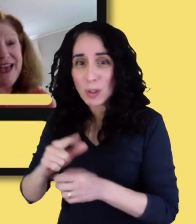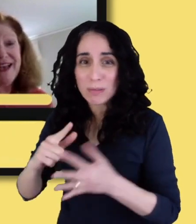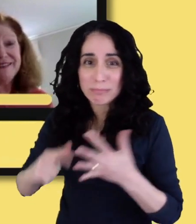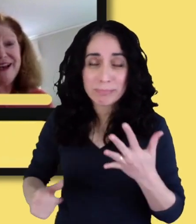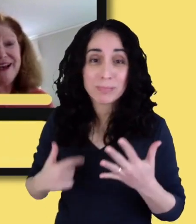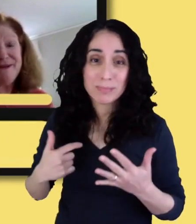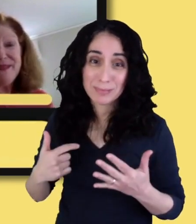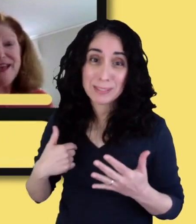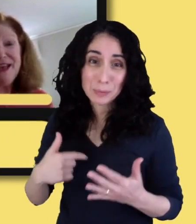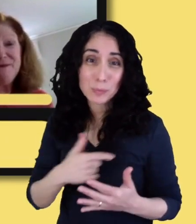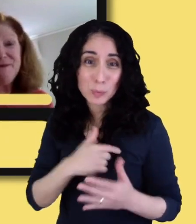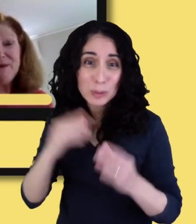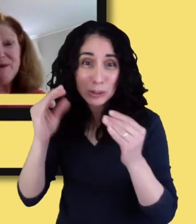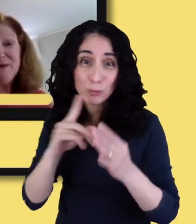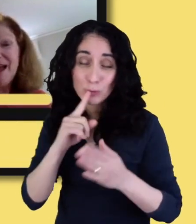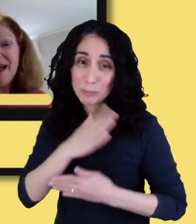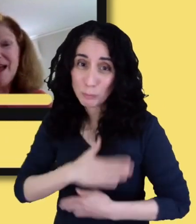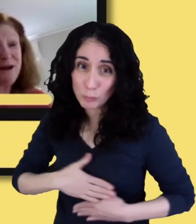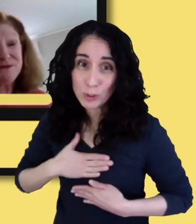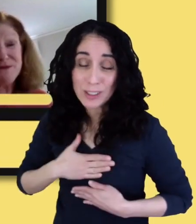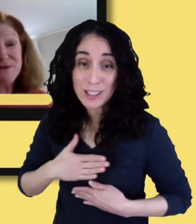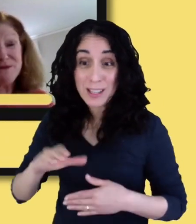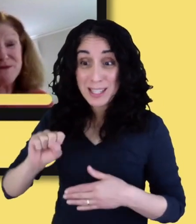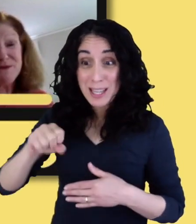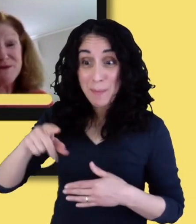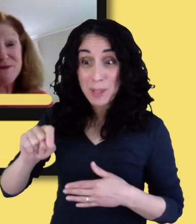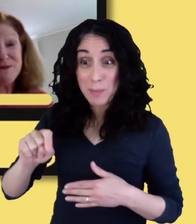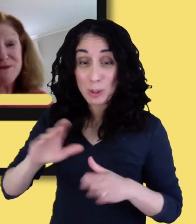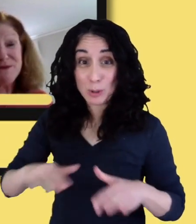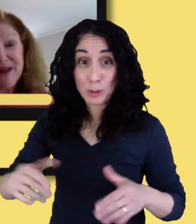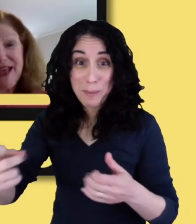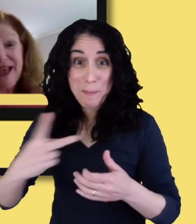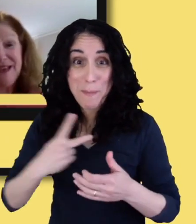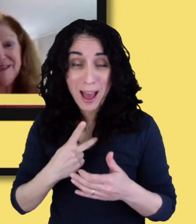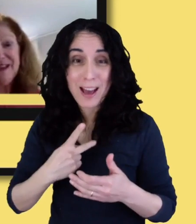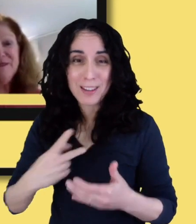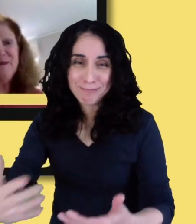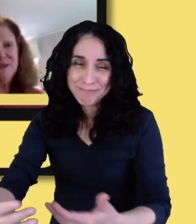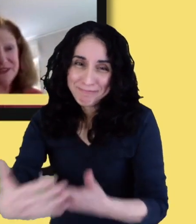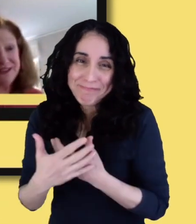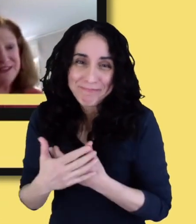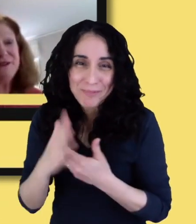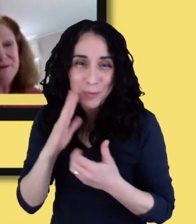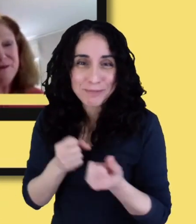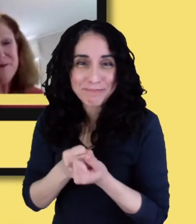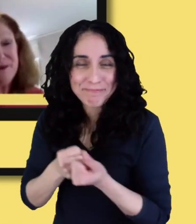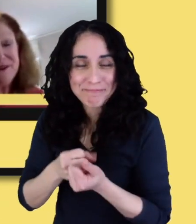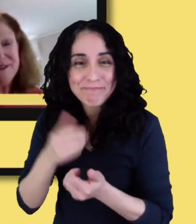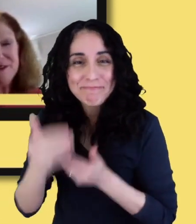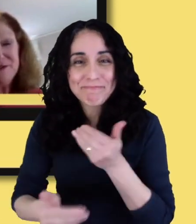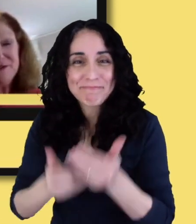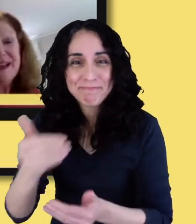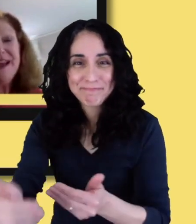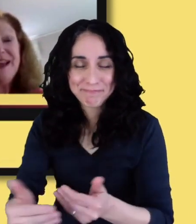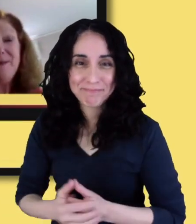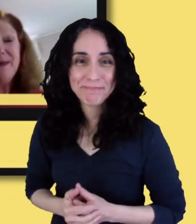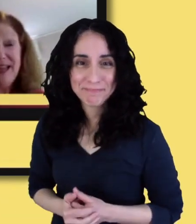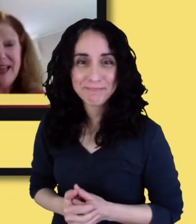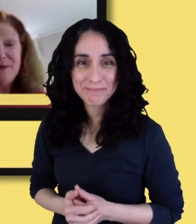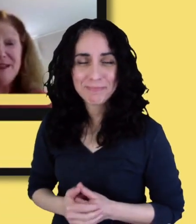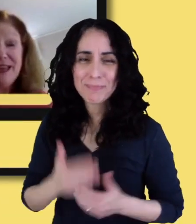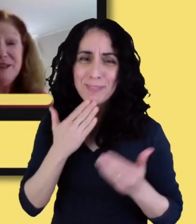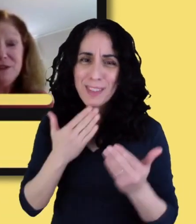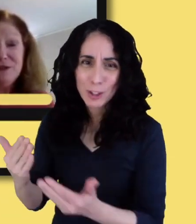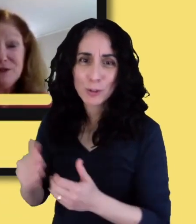it, and we will have our arms around your children in September, and we will just continue to move forward. So just a